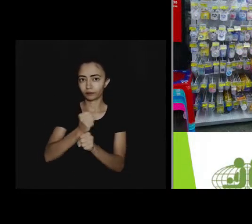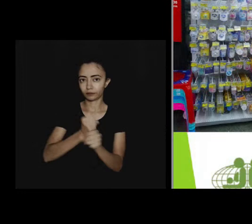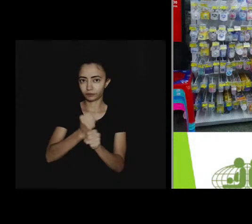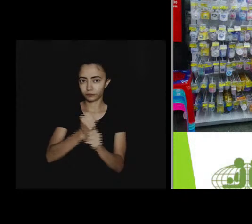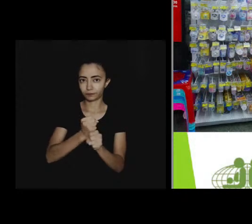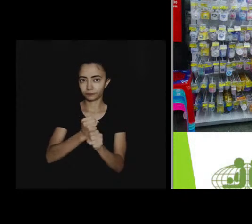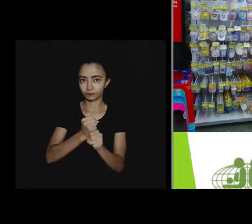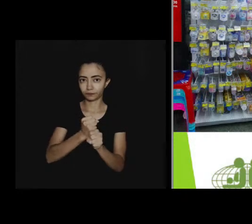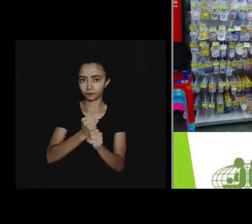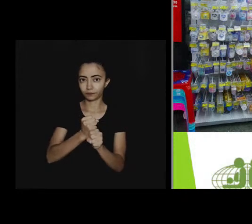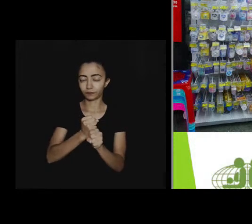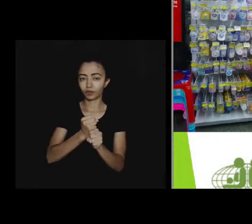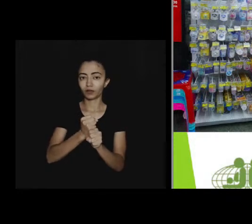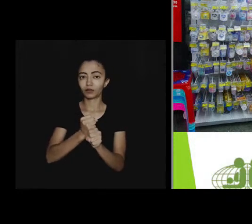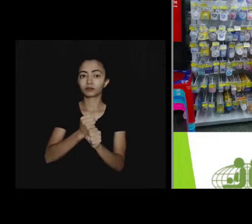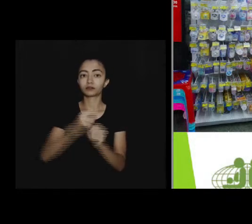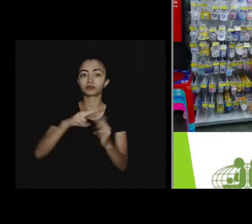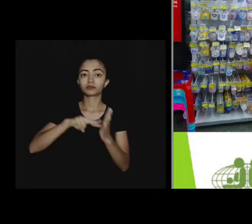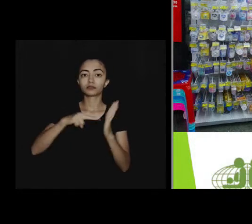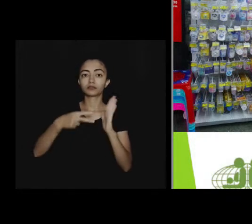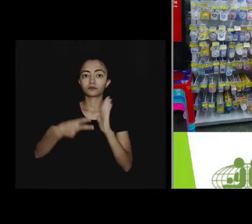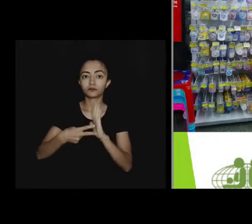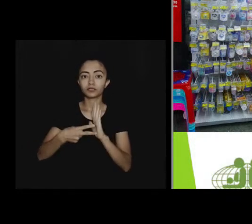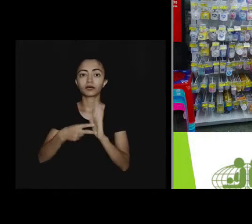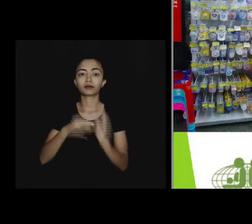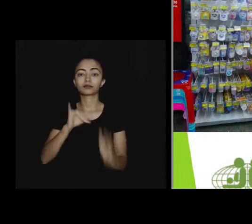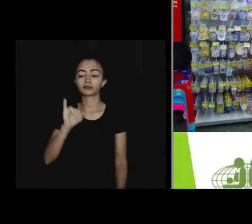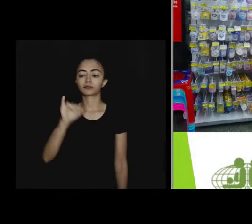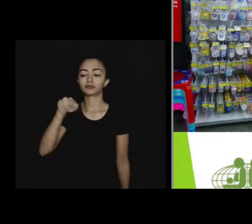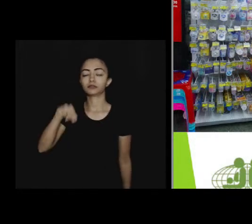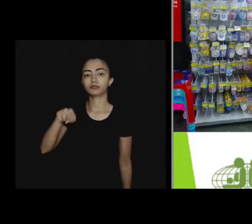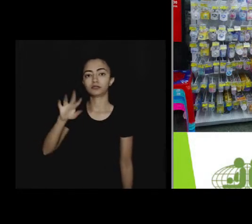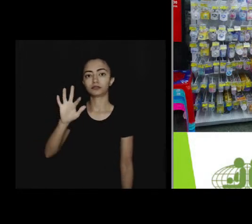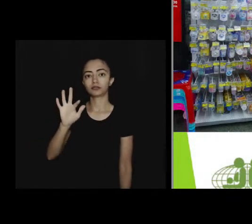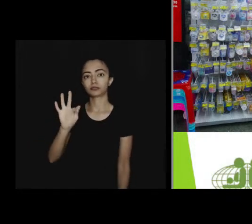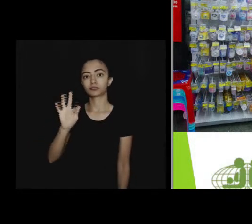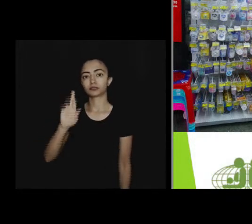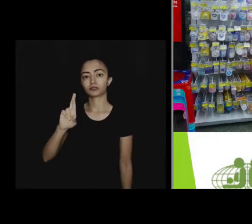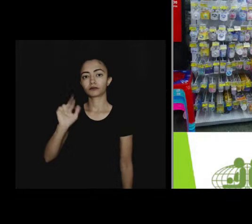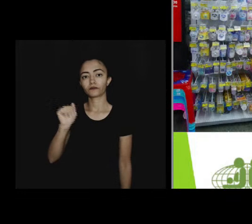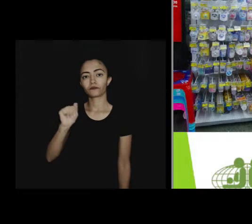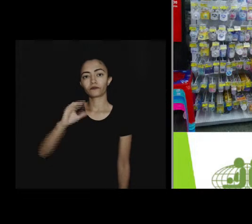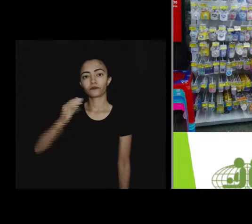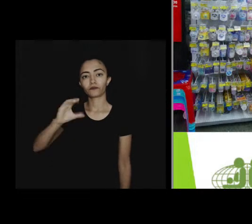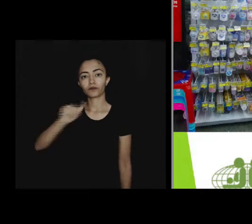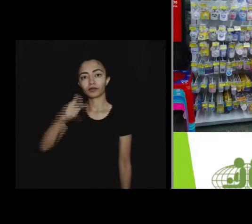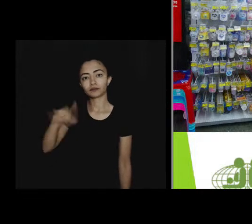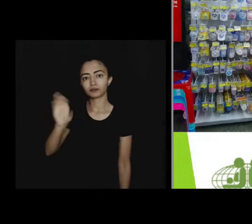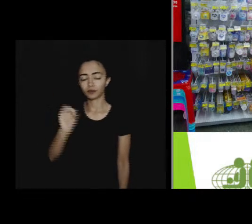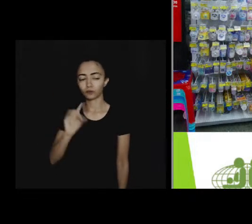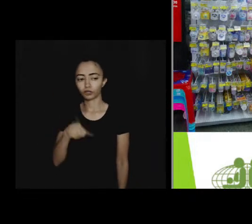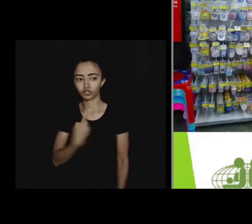that you see is not the year, okay? It's the number of violations that we observed. We observed